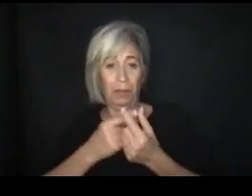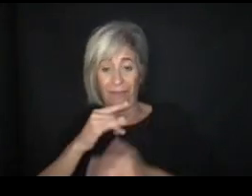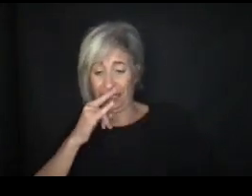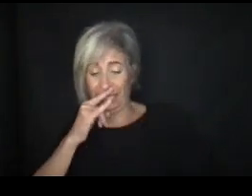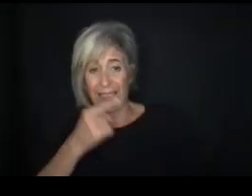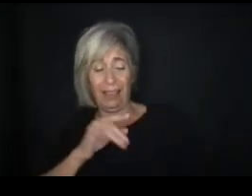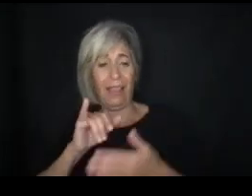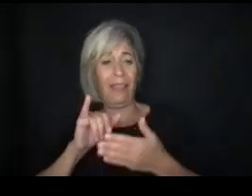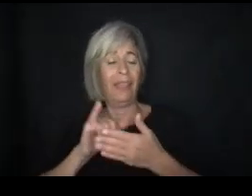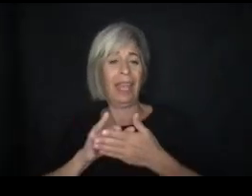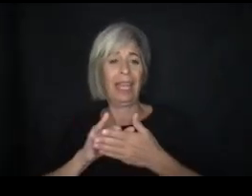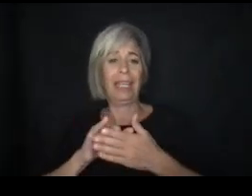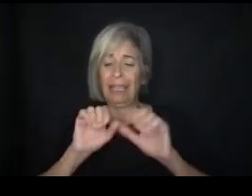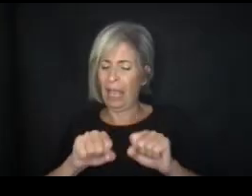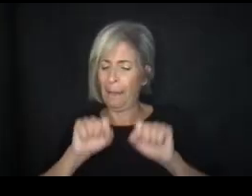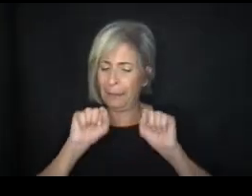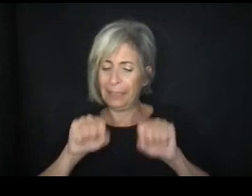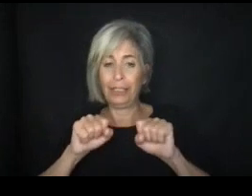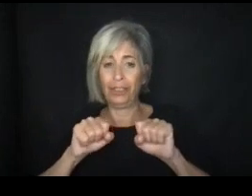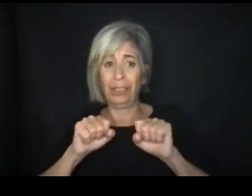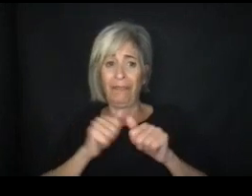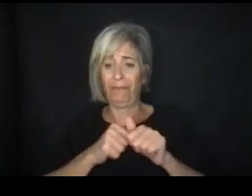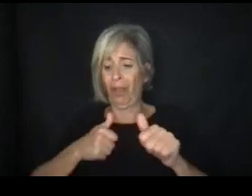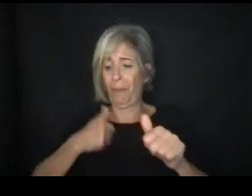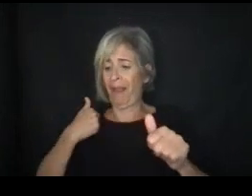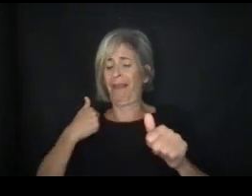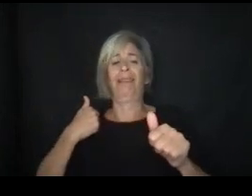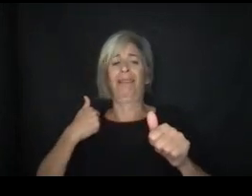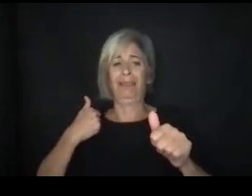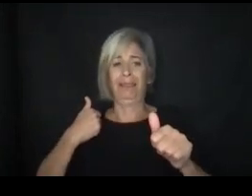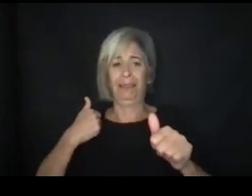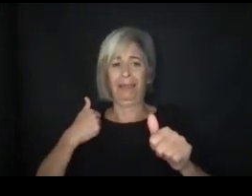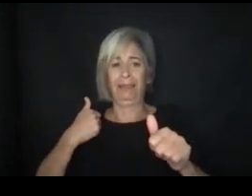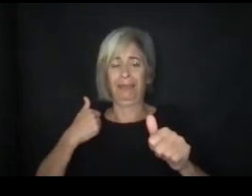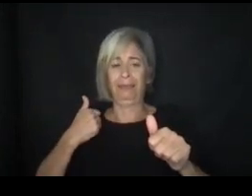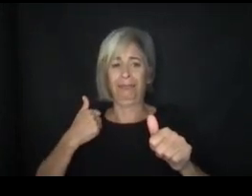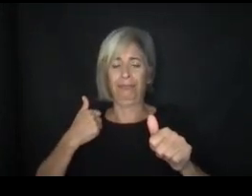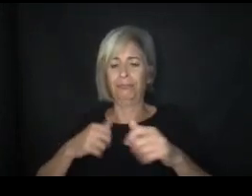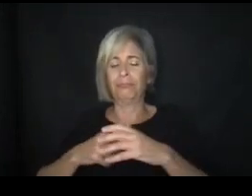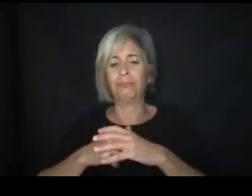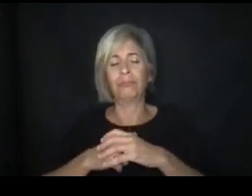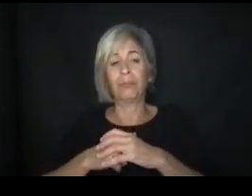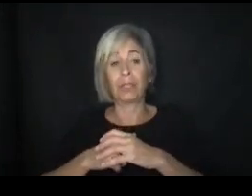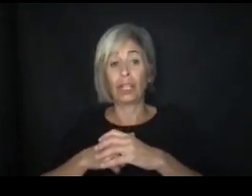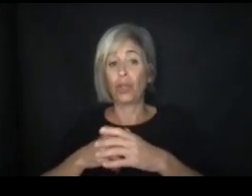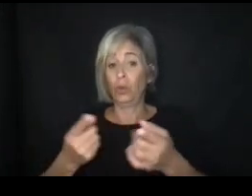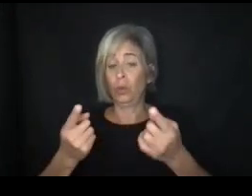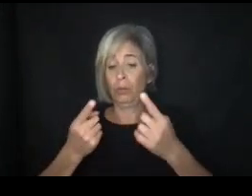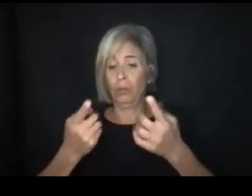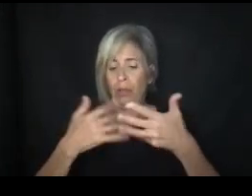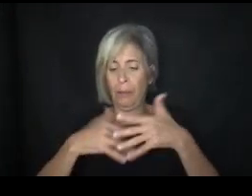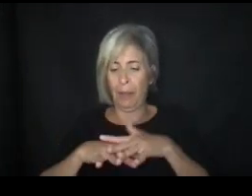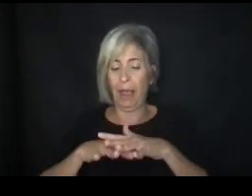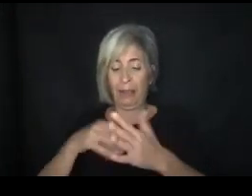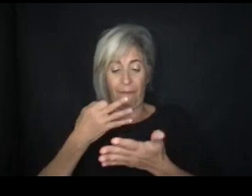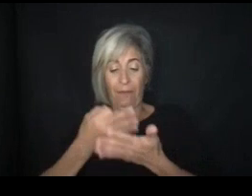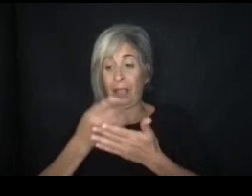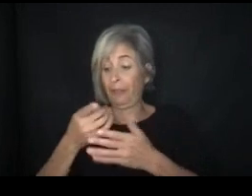that can potentially slip one side or the other. When you combine the fact that this